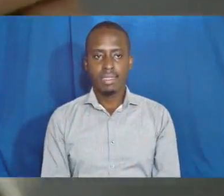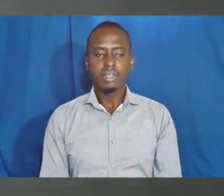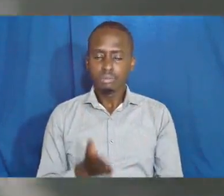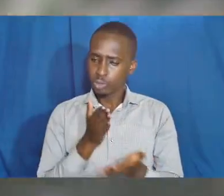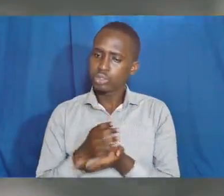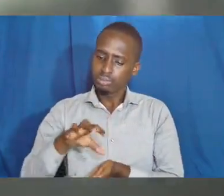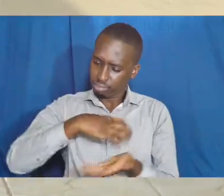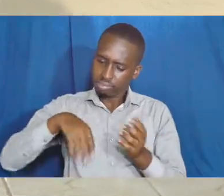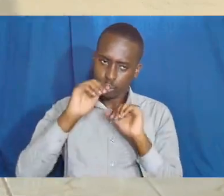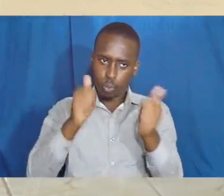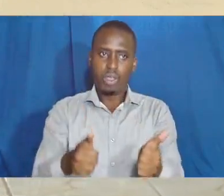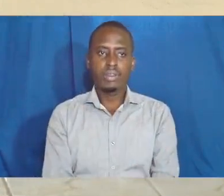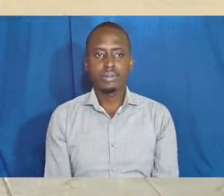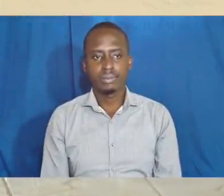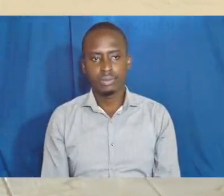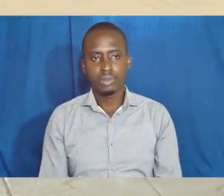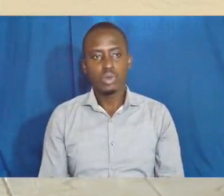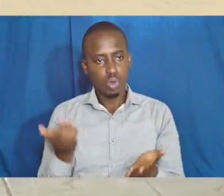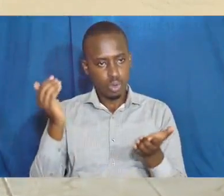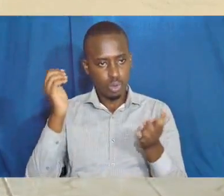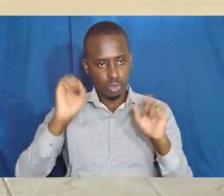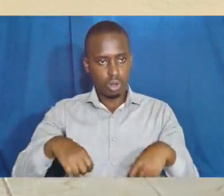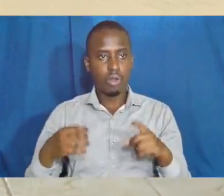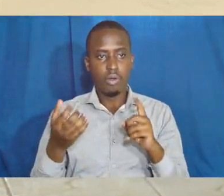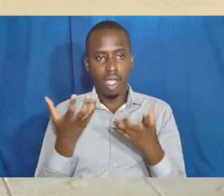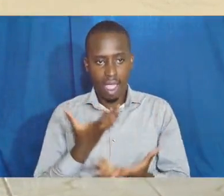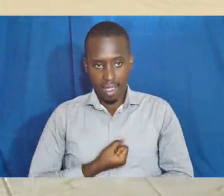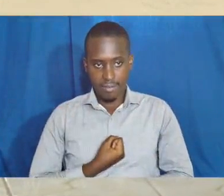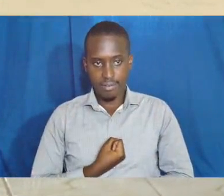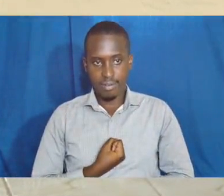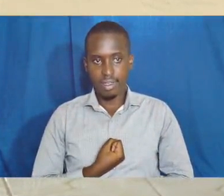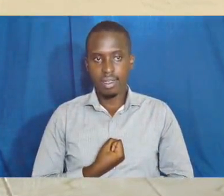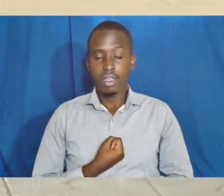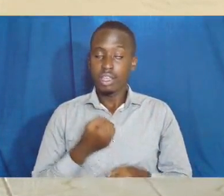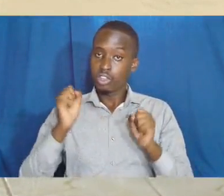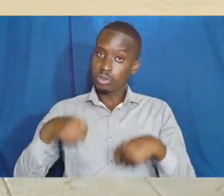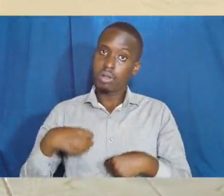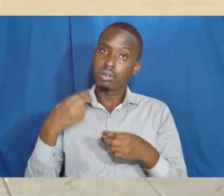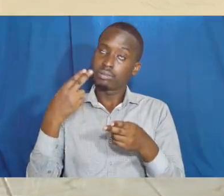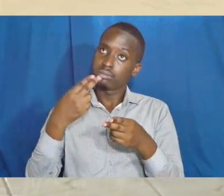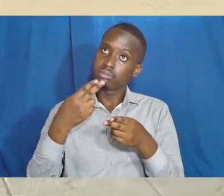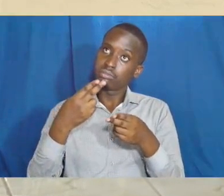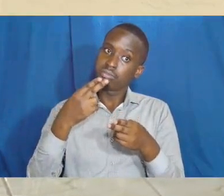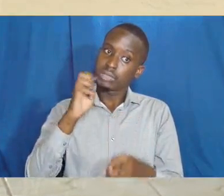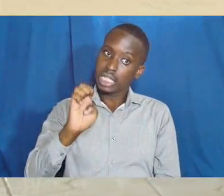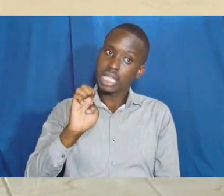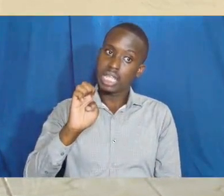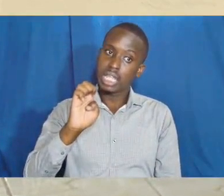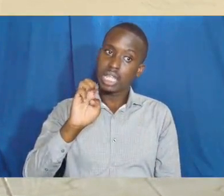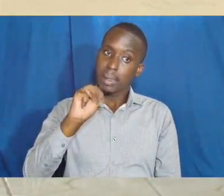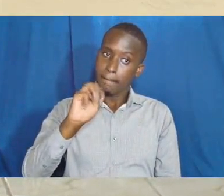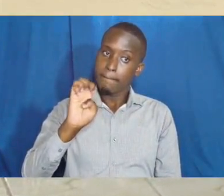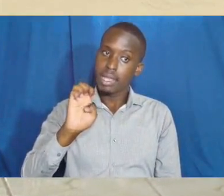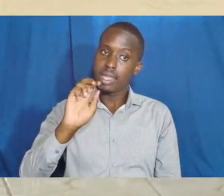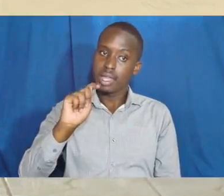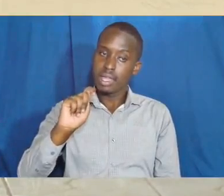Uniformly distributed. So you also have either, it can also be ethanol and